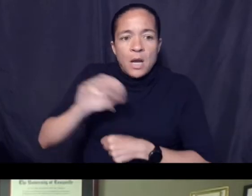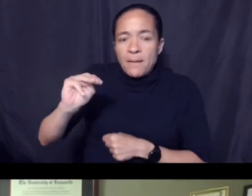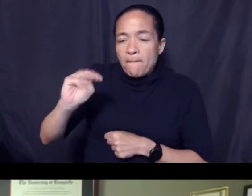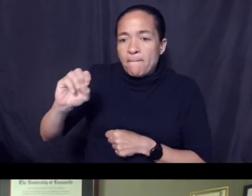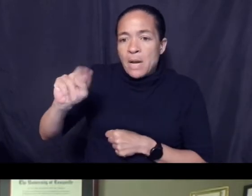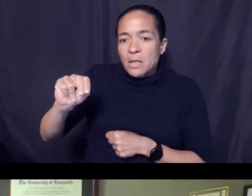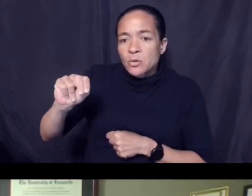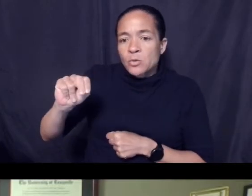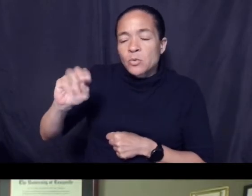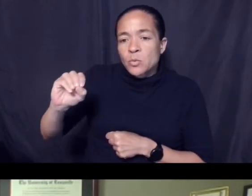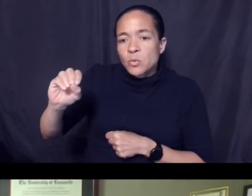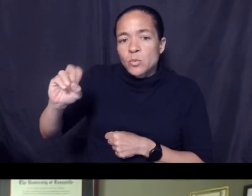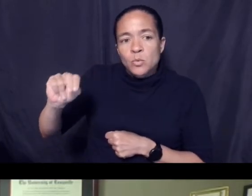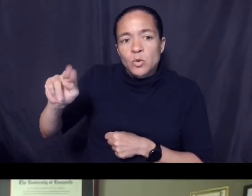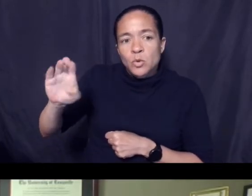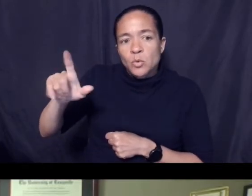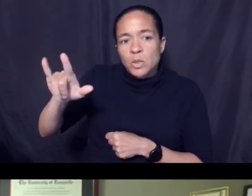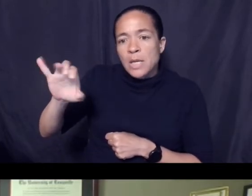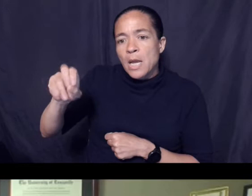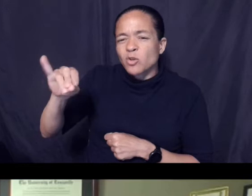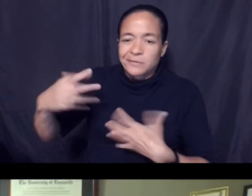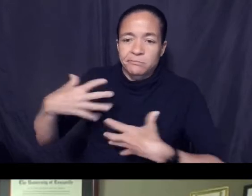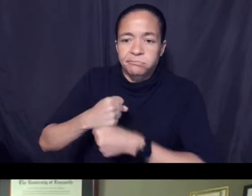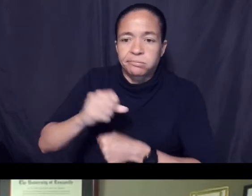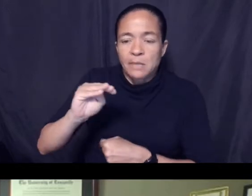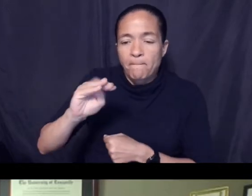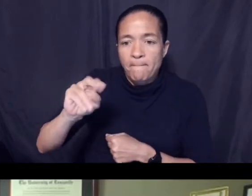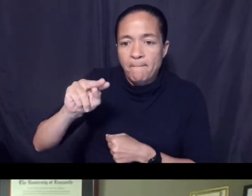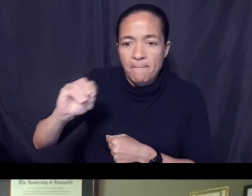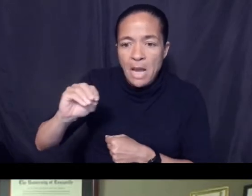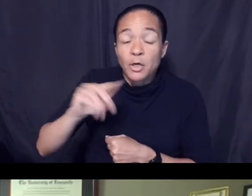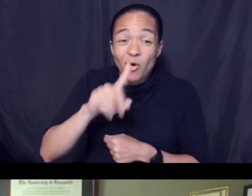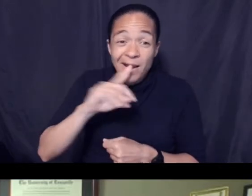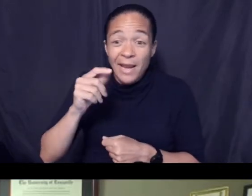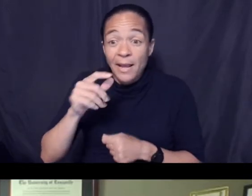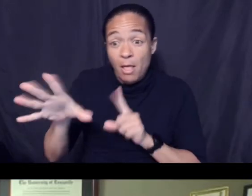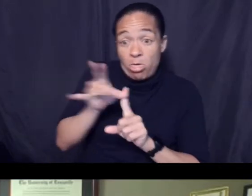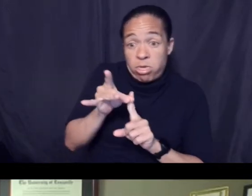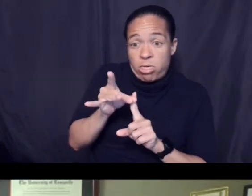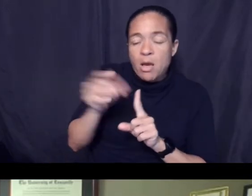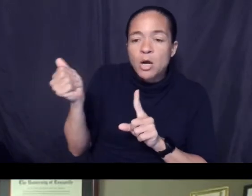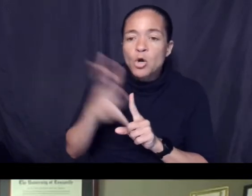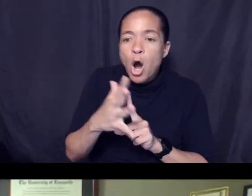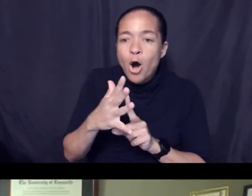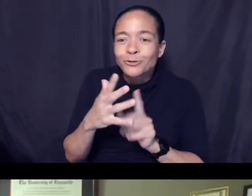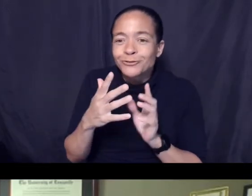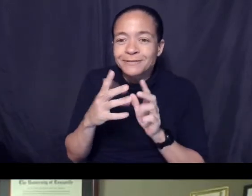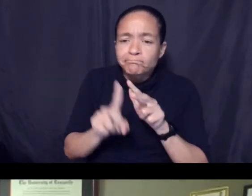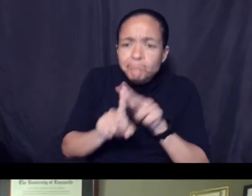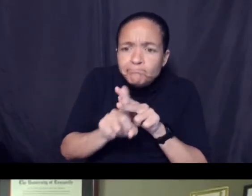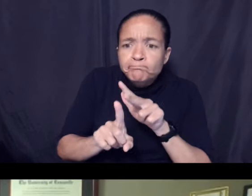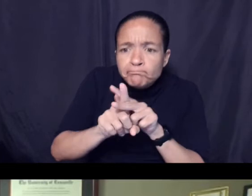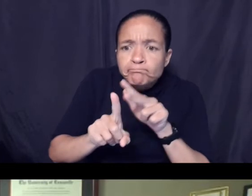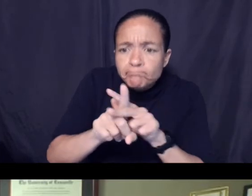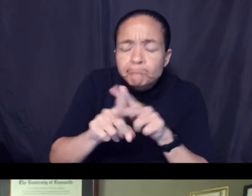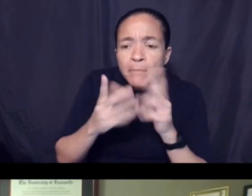short. Whether it be young children or young adults, this CMV infection can cause rather nonspecific signs or